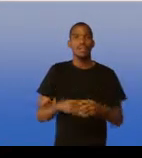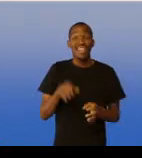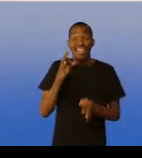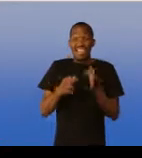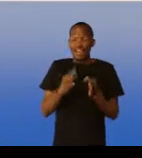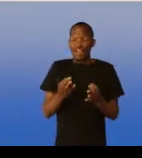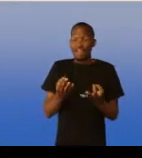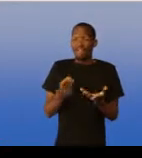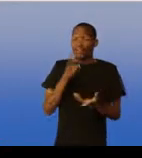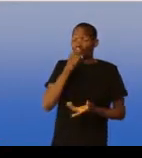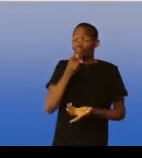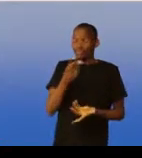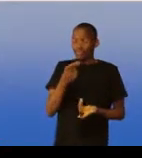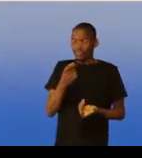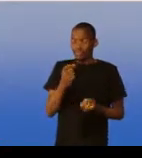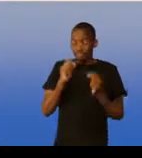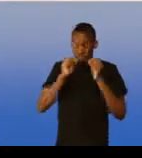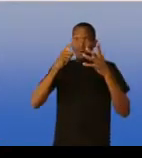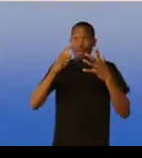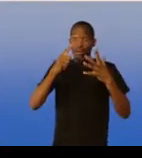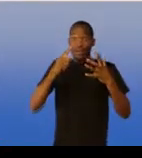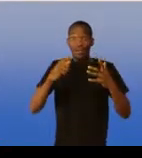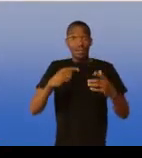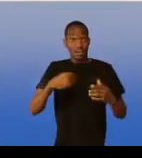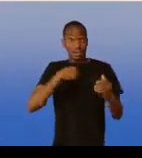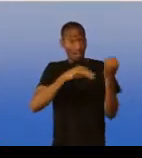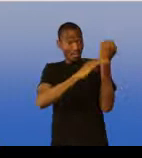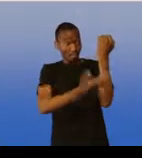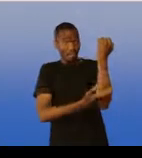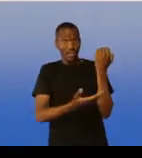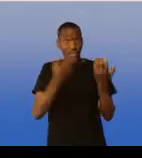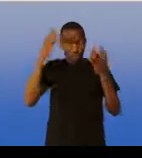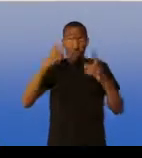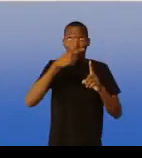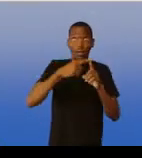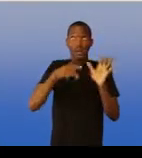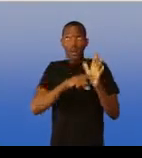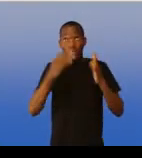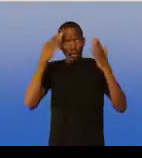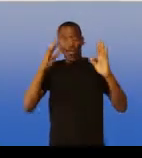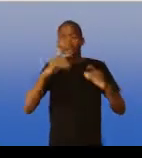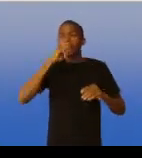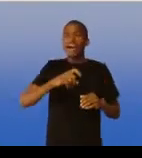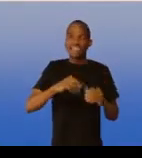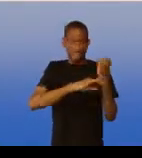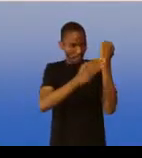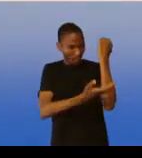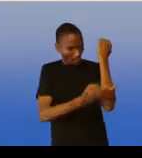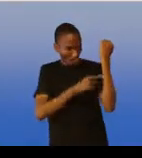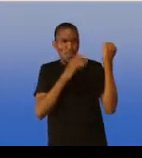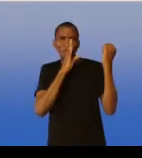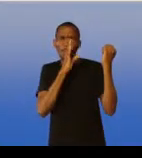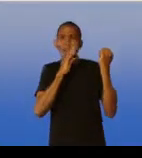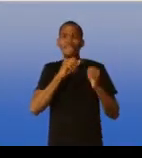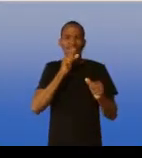discover that you are pregnant, whether you know your status or you don't know your status, make sure that at the earliest time of your pregnancy, you